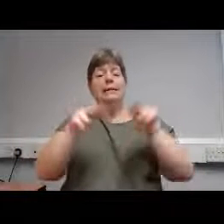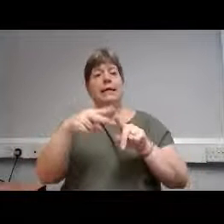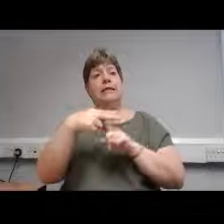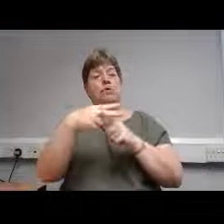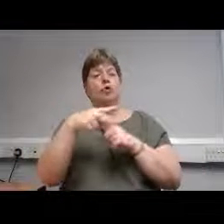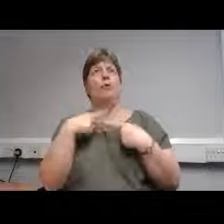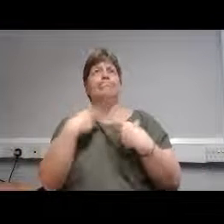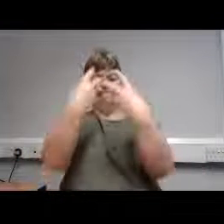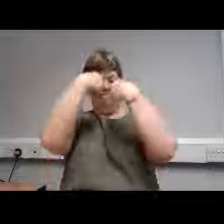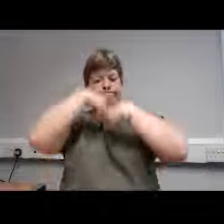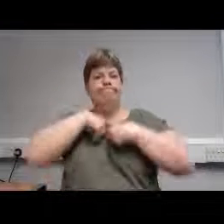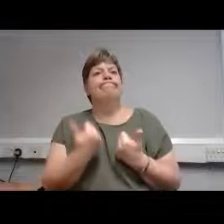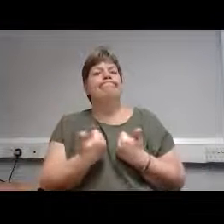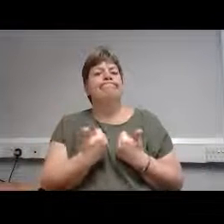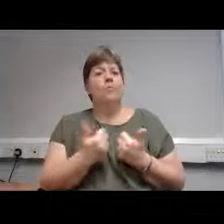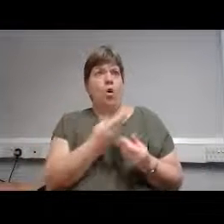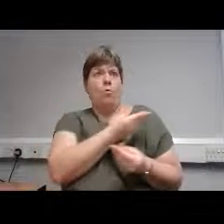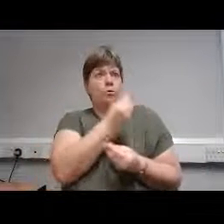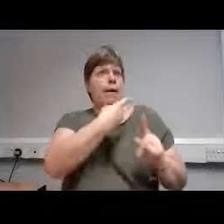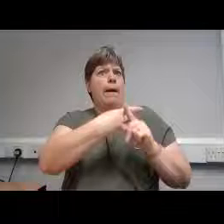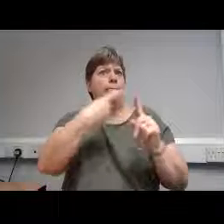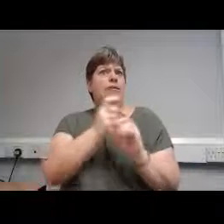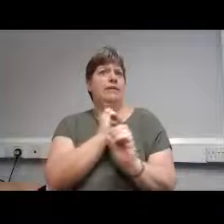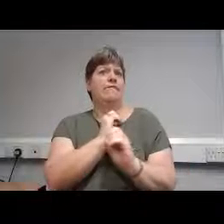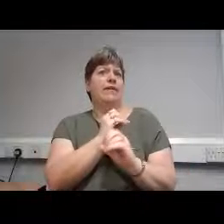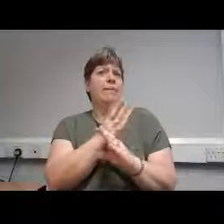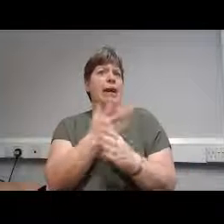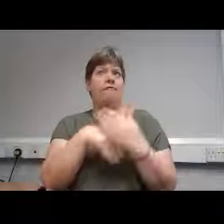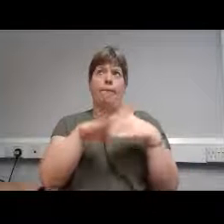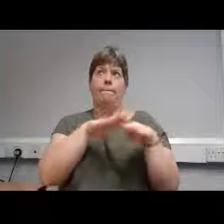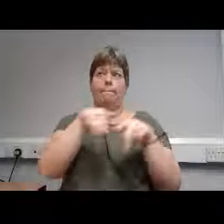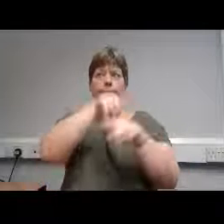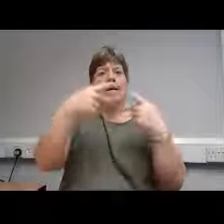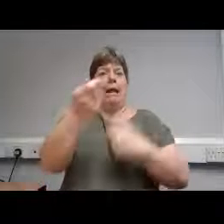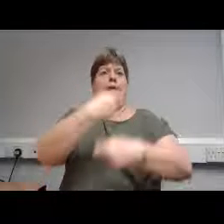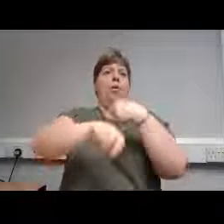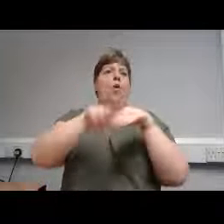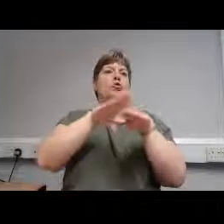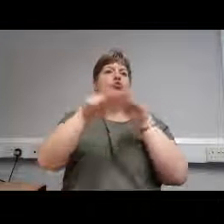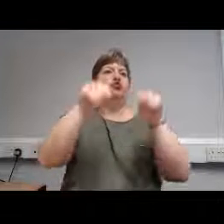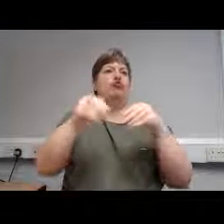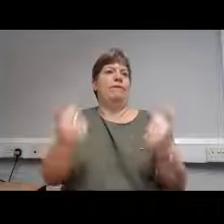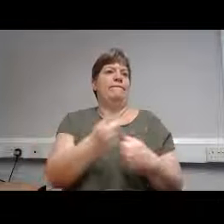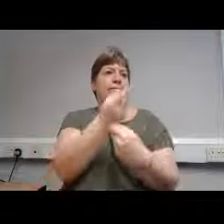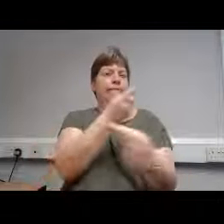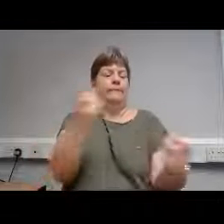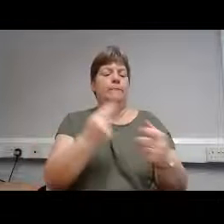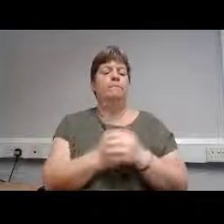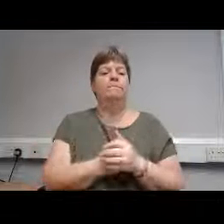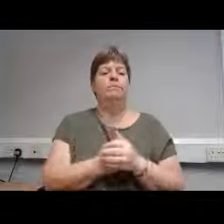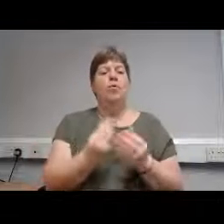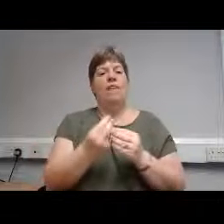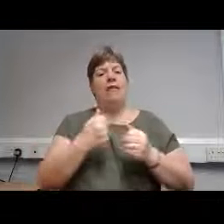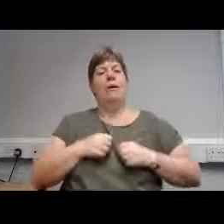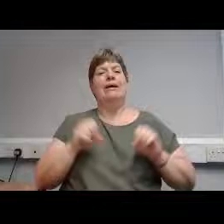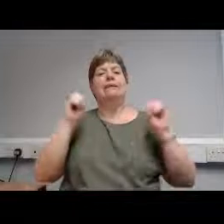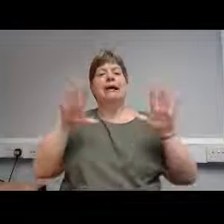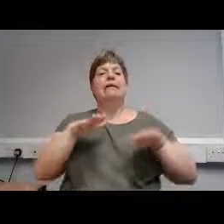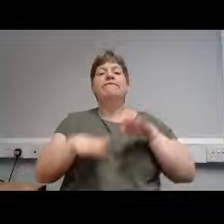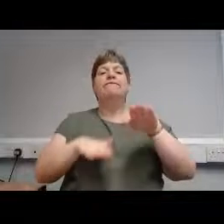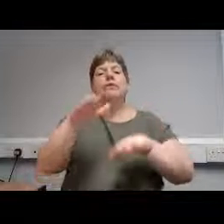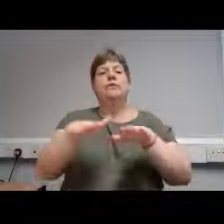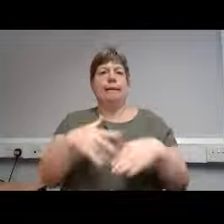positive feedback from the practitioners who are now trained up with the 10 Footsteps